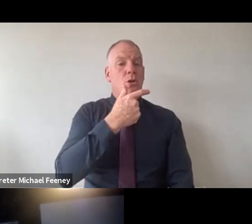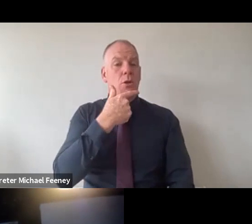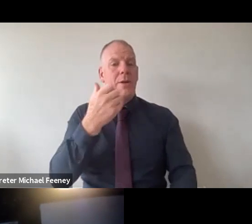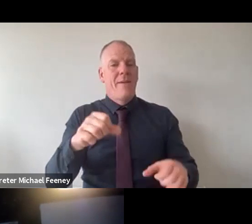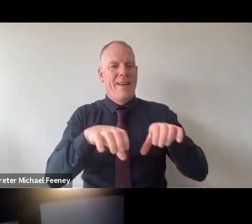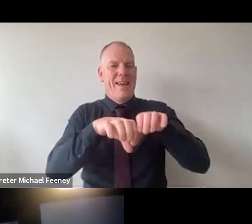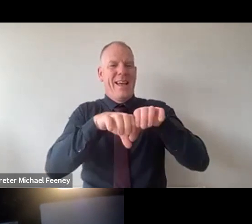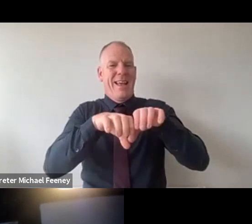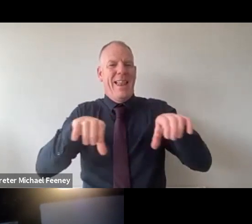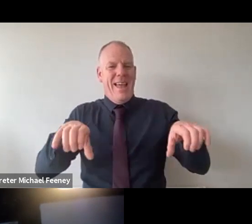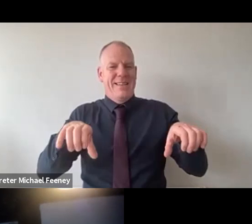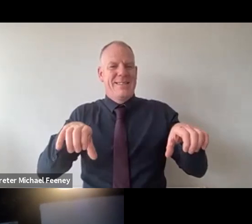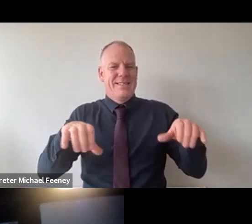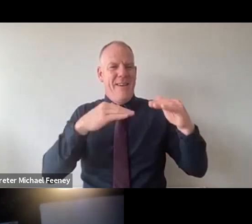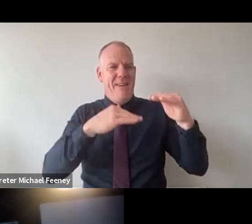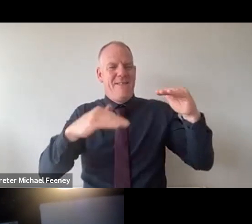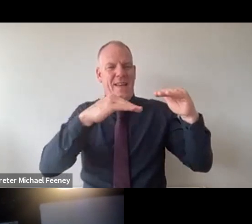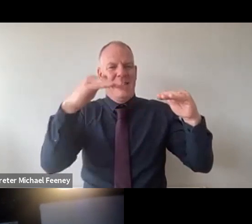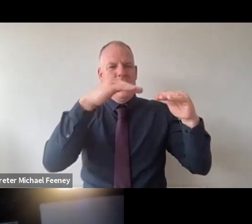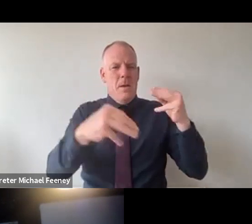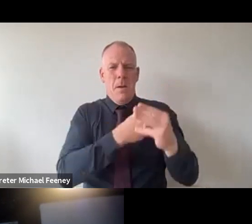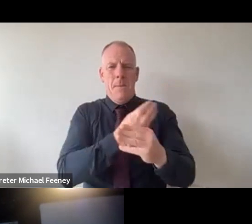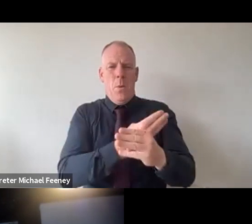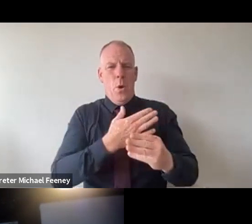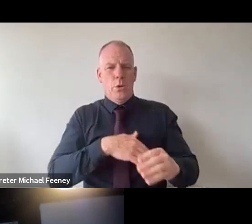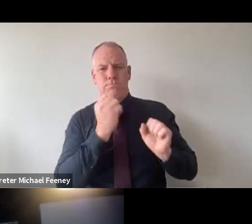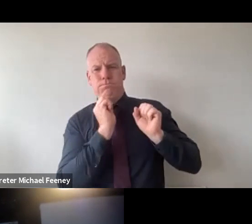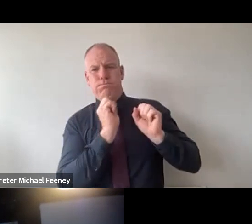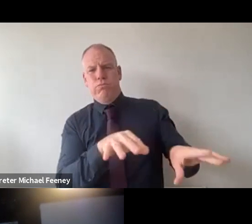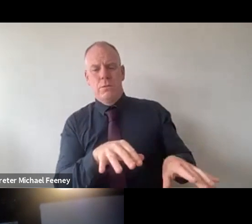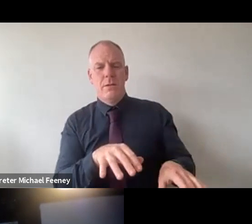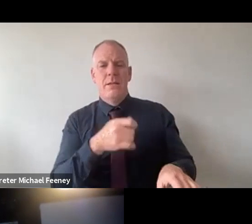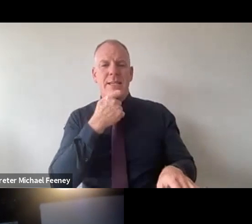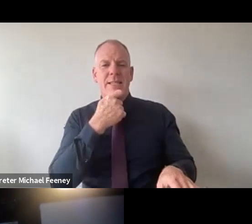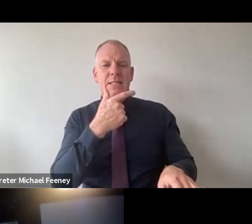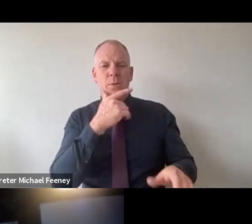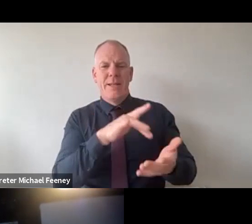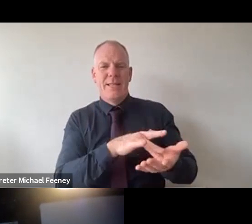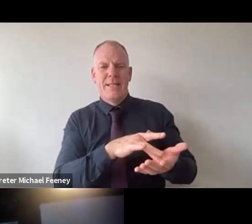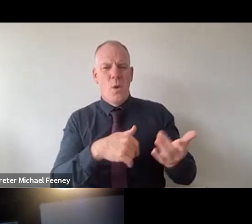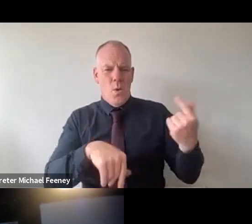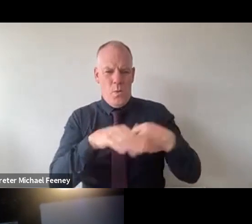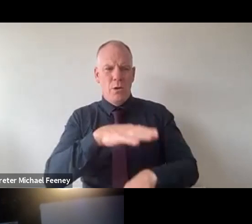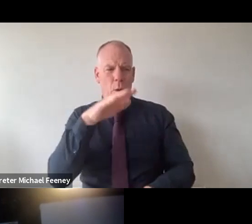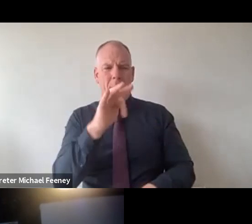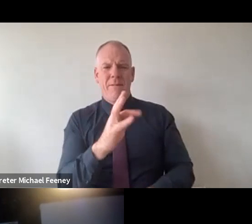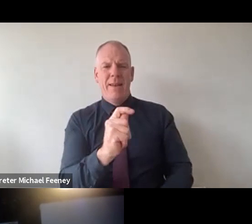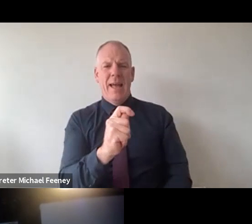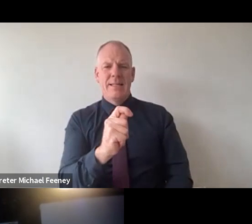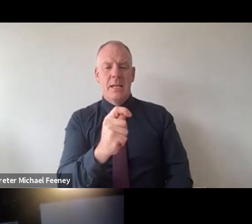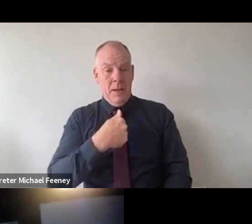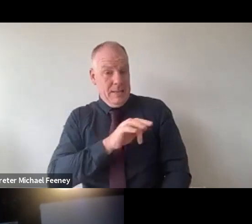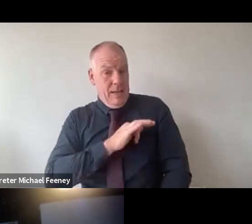flight. And a lot of the most poorest of the poor were left in the inner city. And a lot of us grew up in flat complexes. Now, when I grew up in a